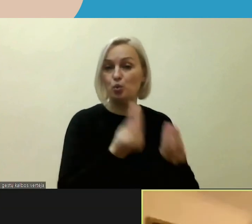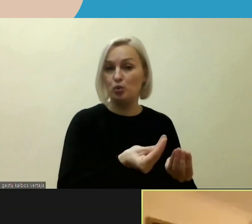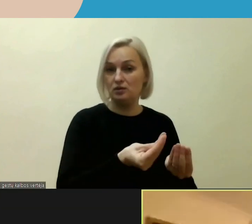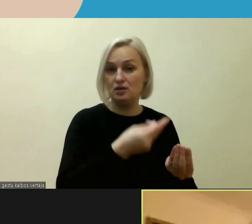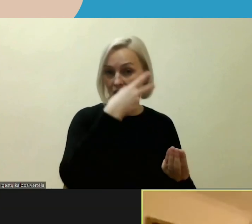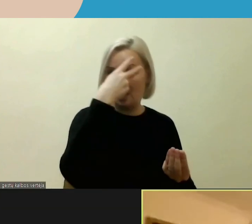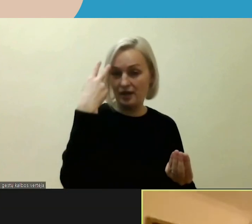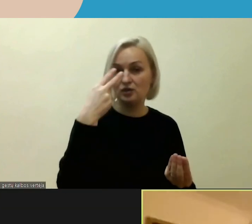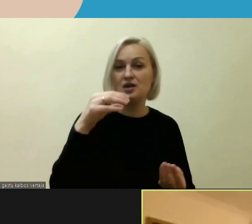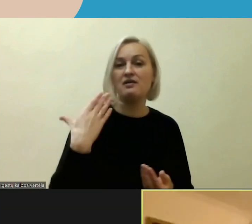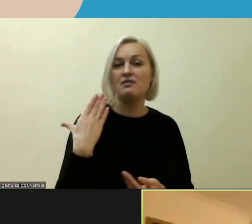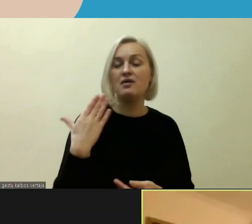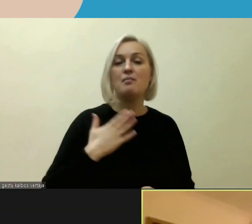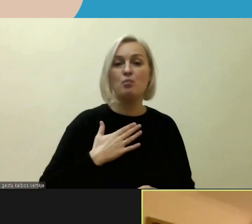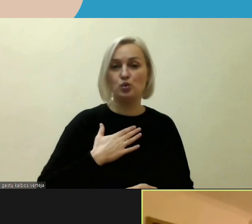strategy